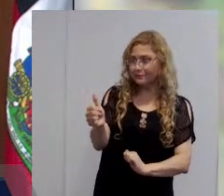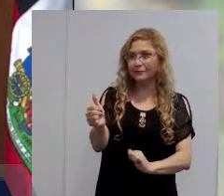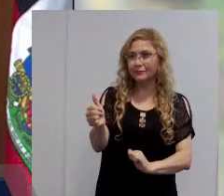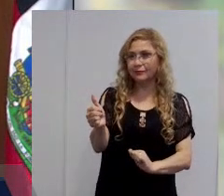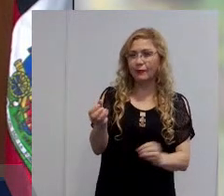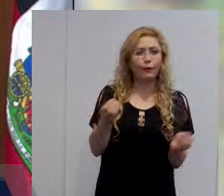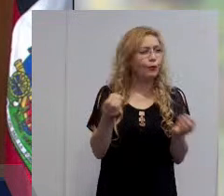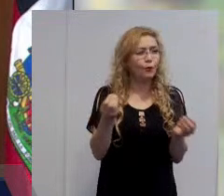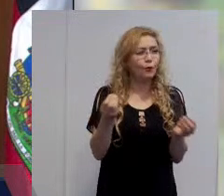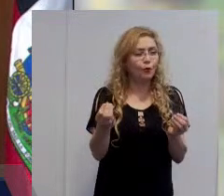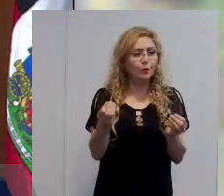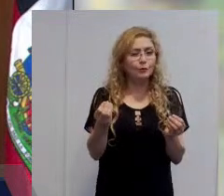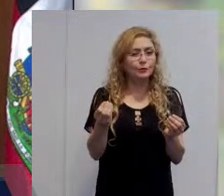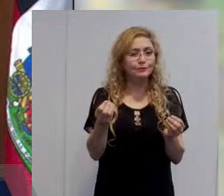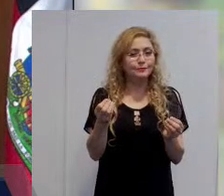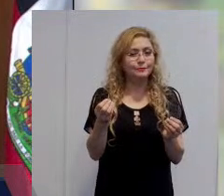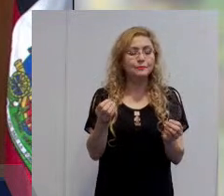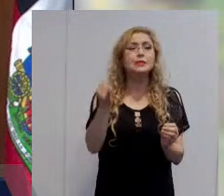It's about